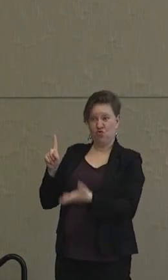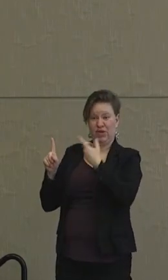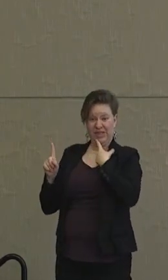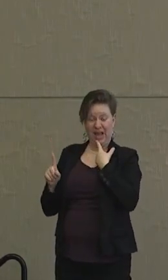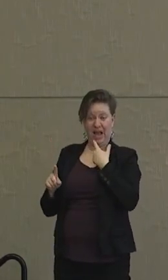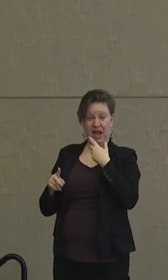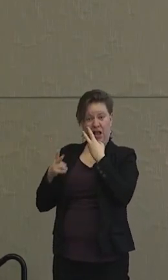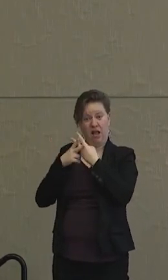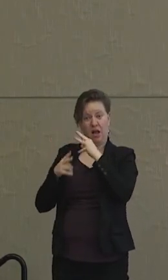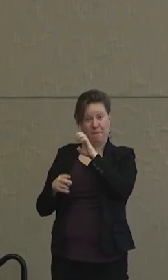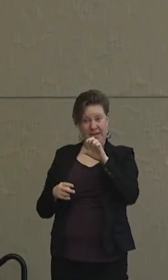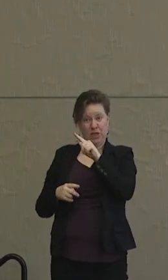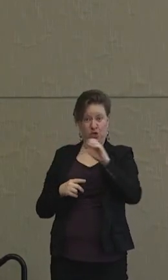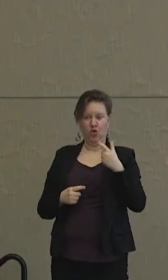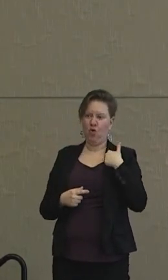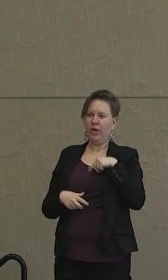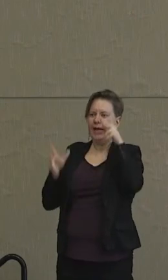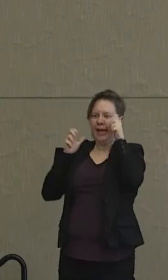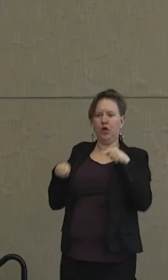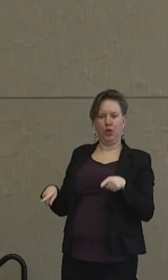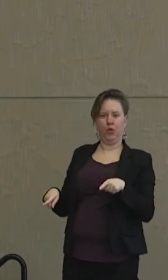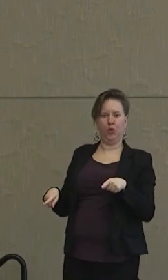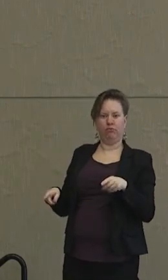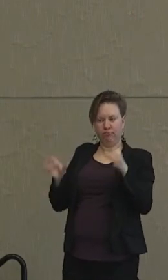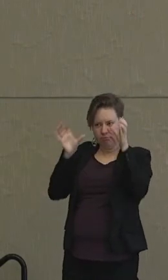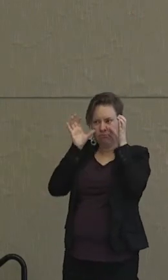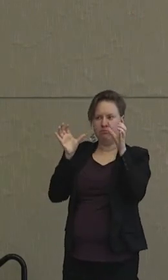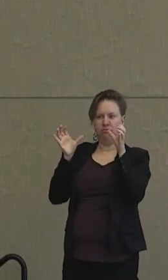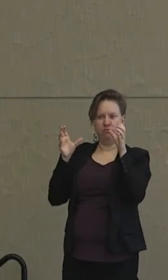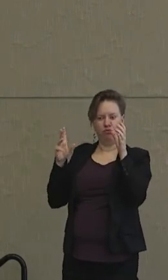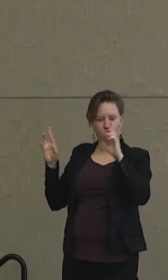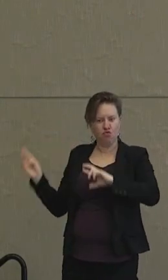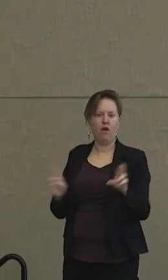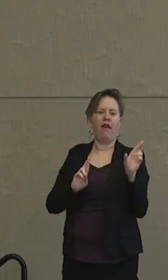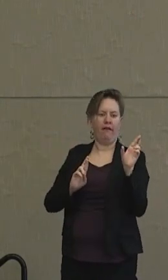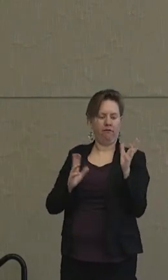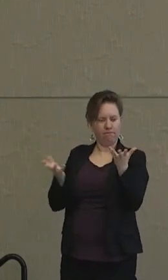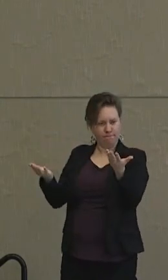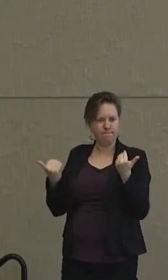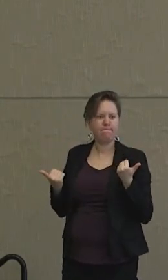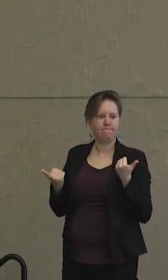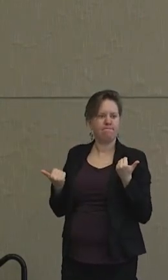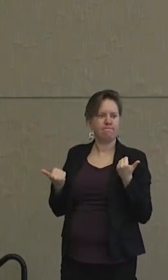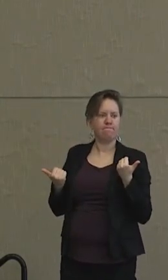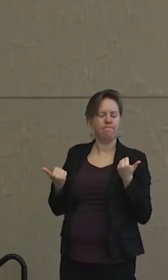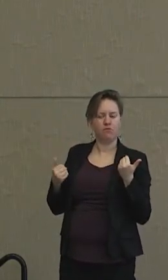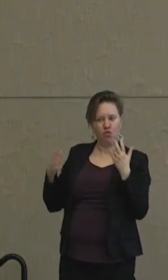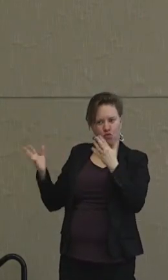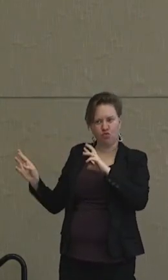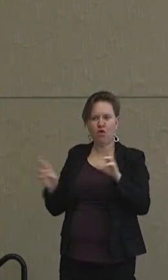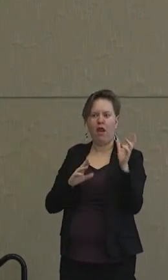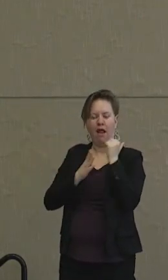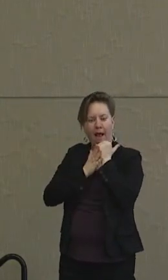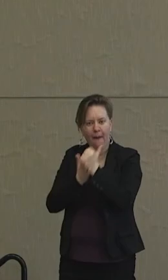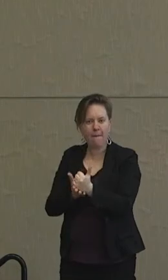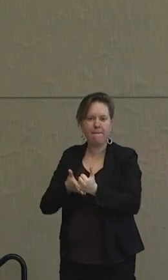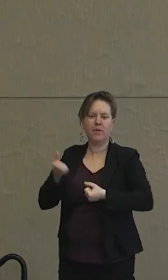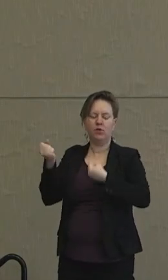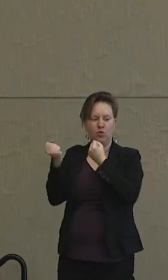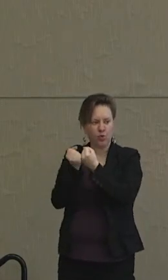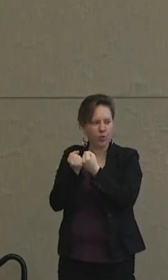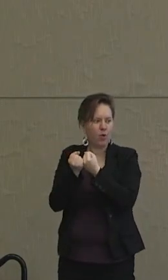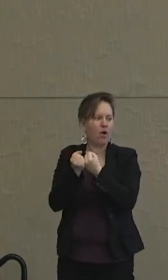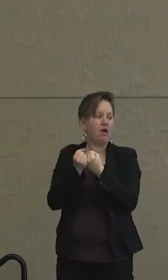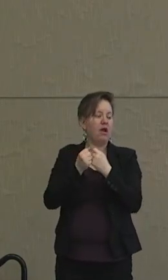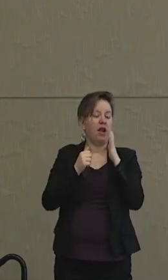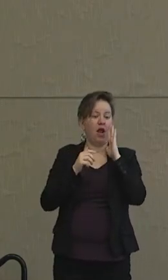is receptivity, there's an audience of people who are ready to hear you, who are ready to help and offer support. And I